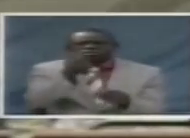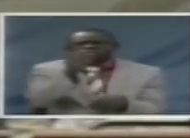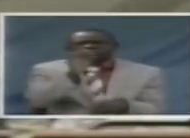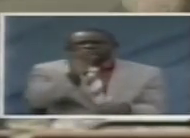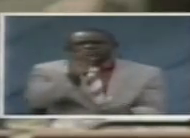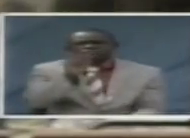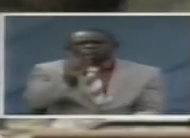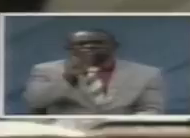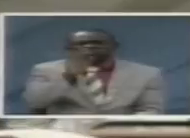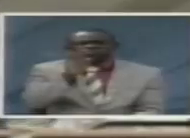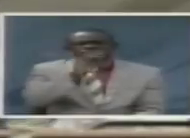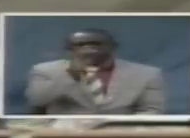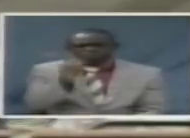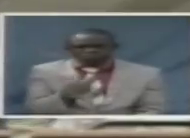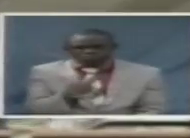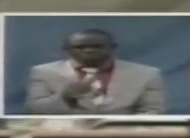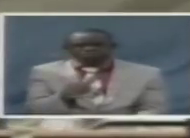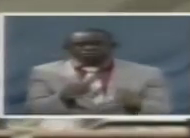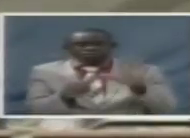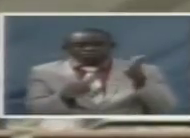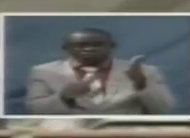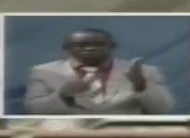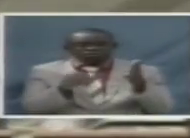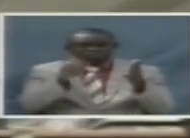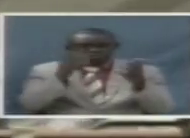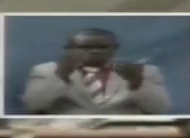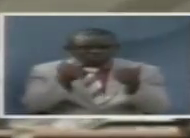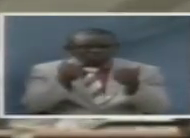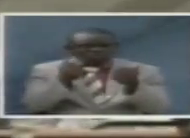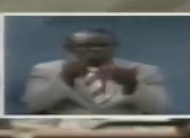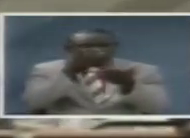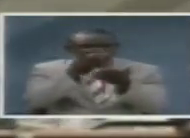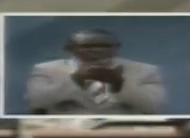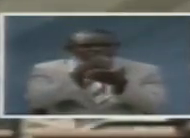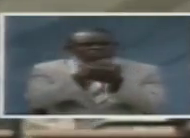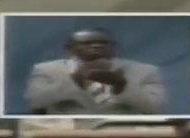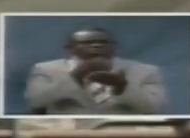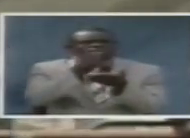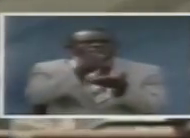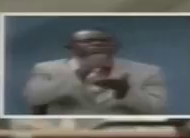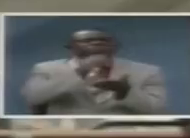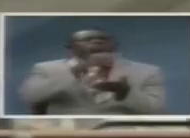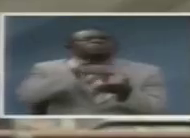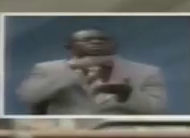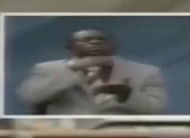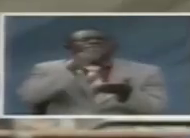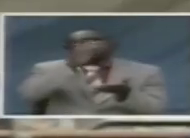17.7% of GDP. 5. Limit the fiscal deficit on a cash basis